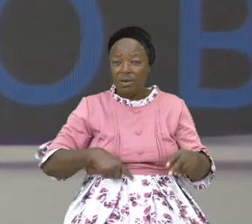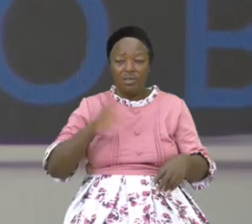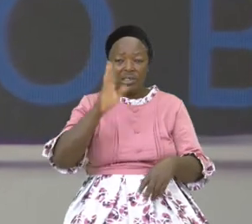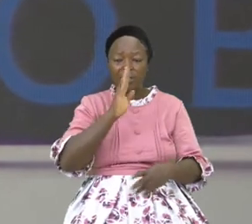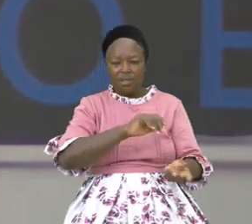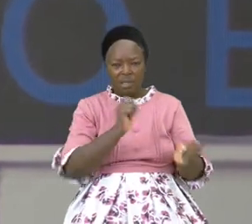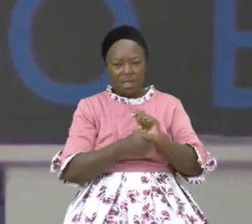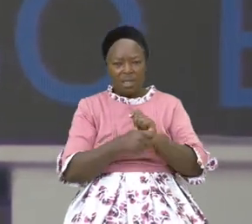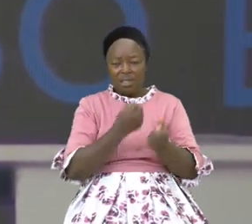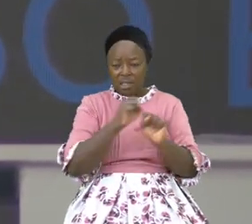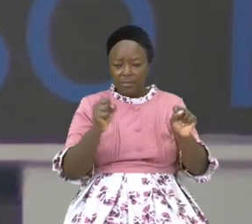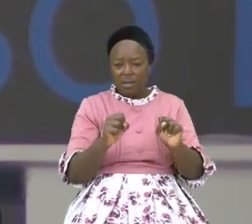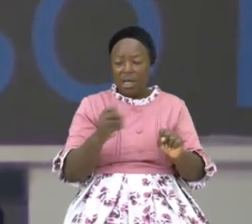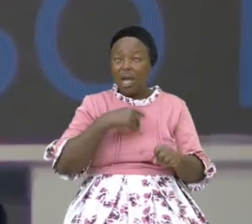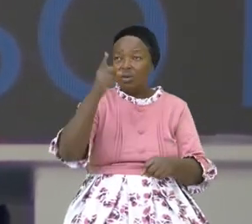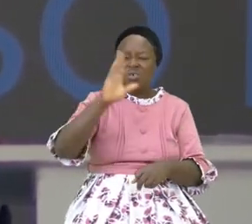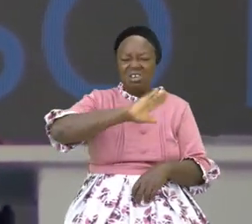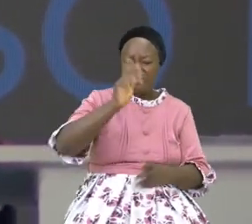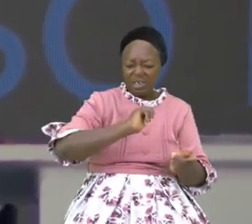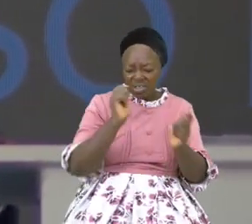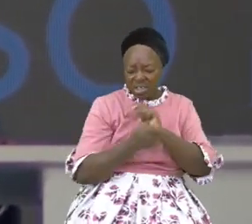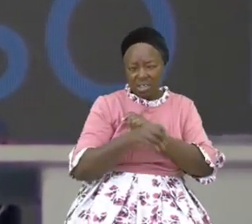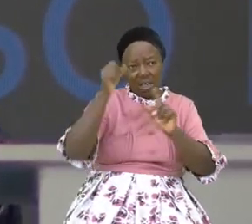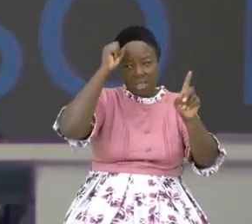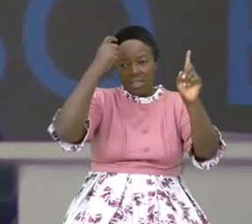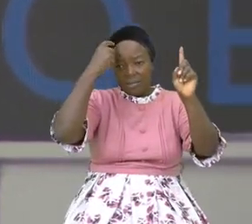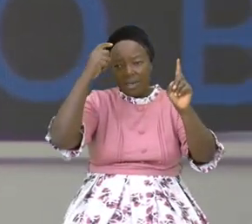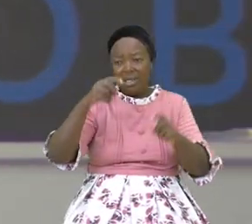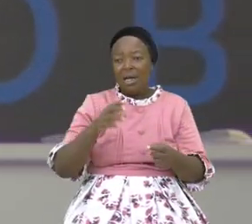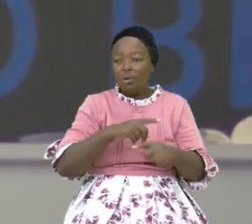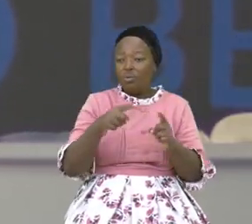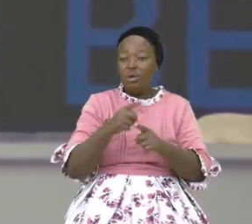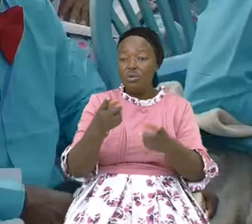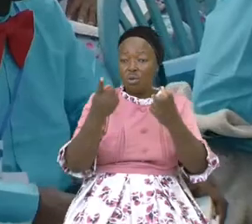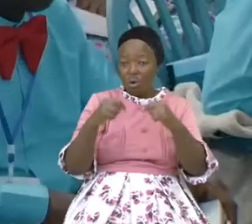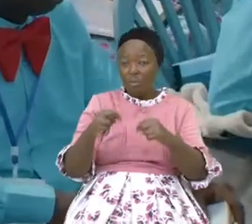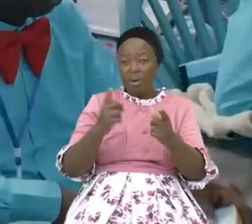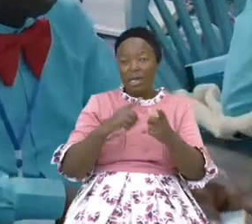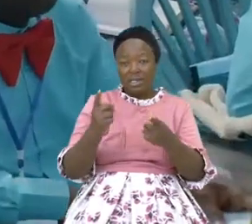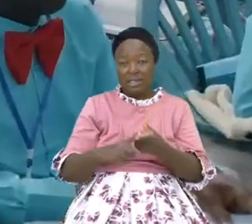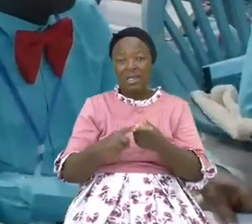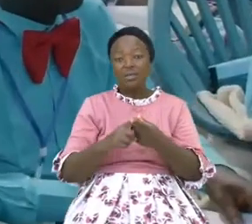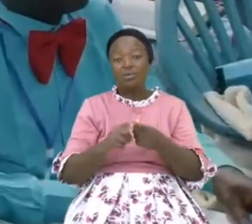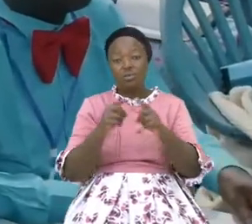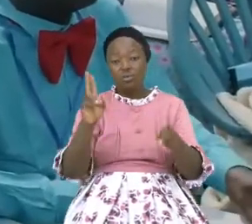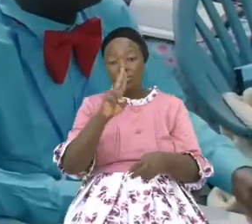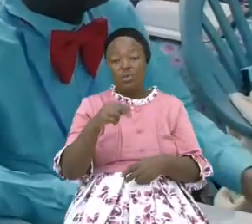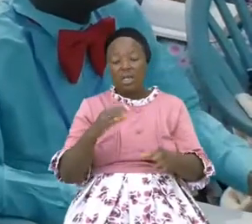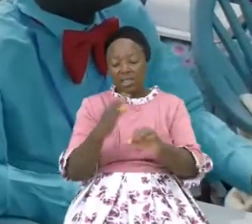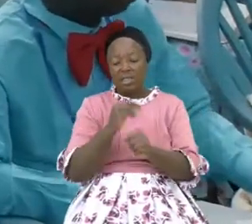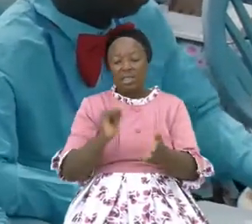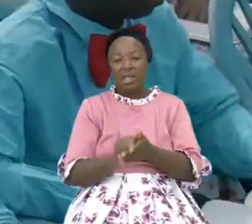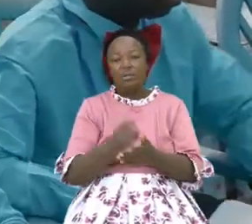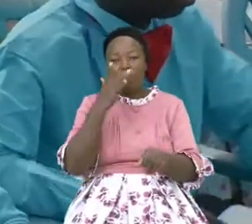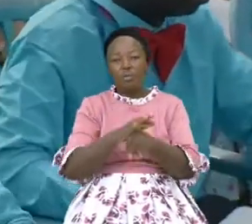change his mind when you claim any promise of God in Jesus' name. Matthew chapter